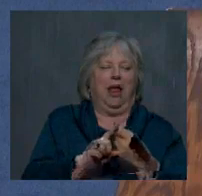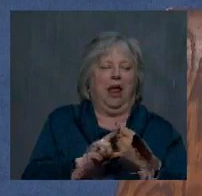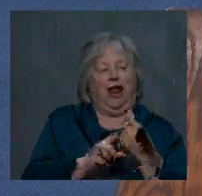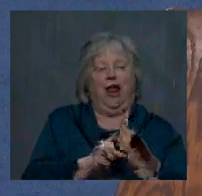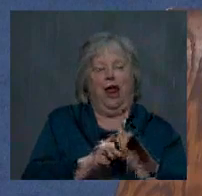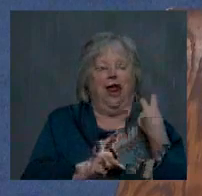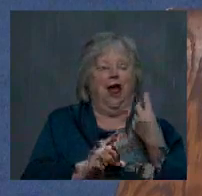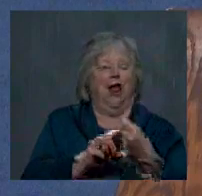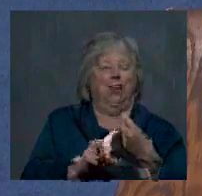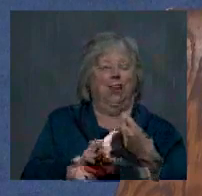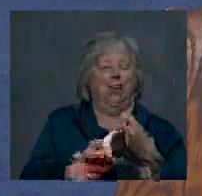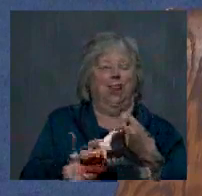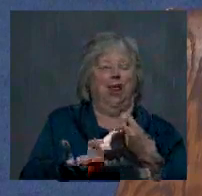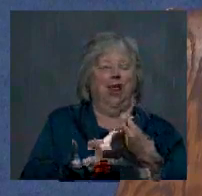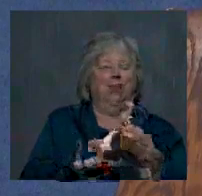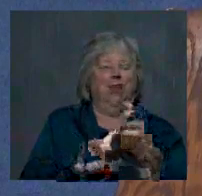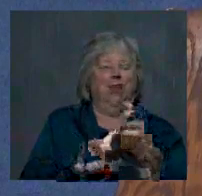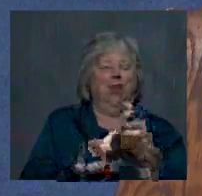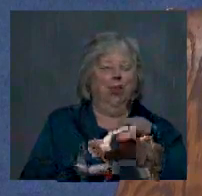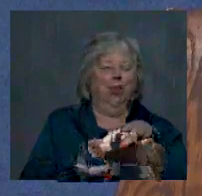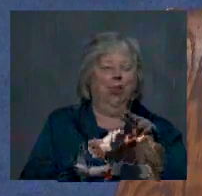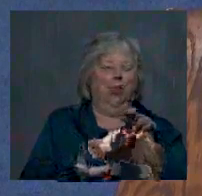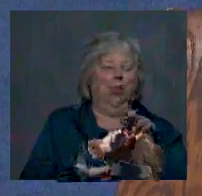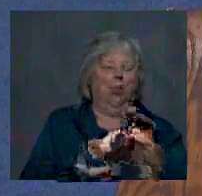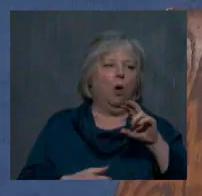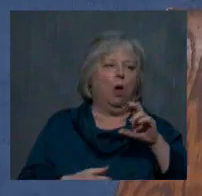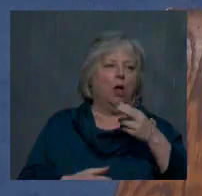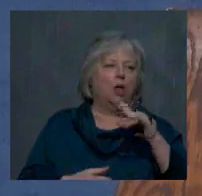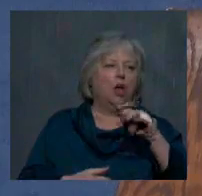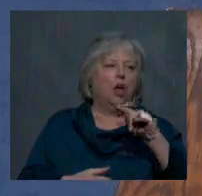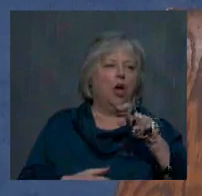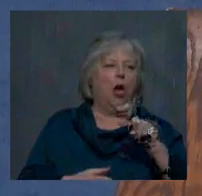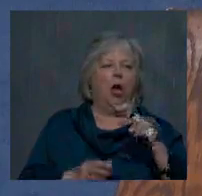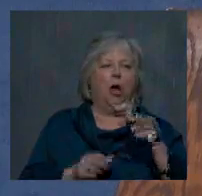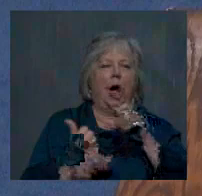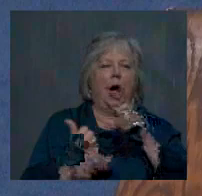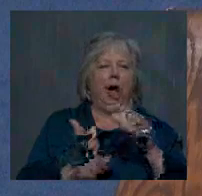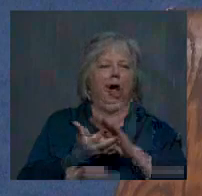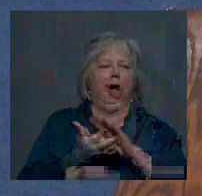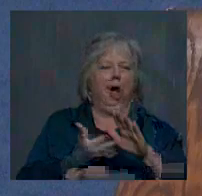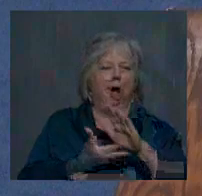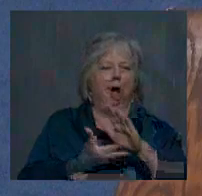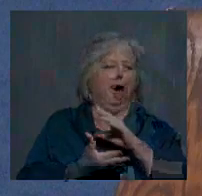or 2 years ago, from Washington, about came here.